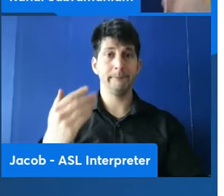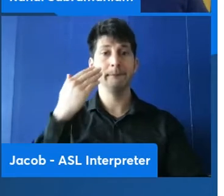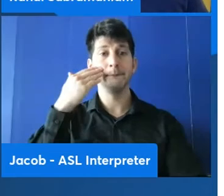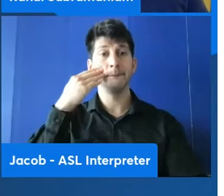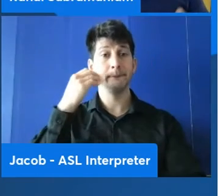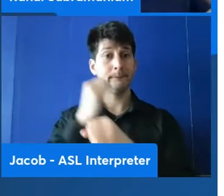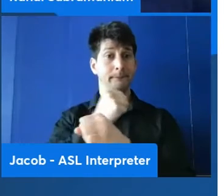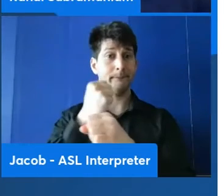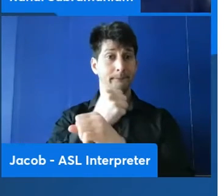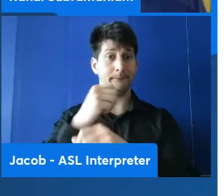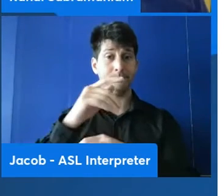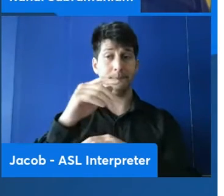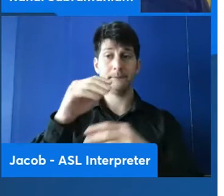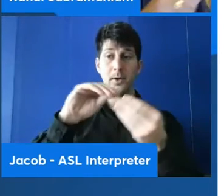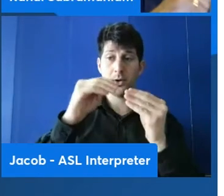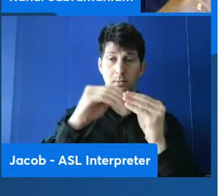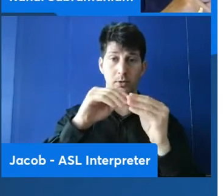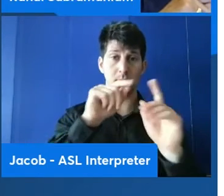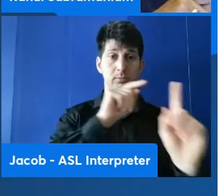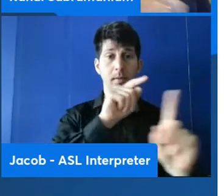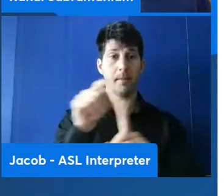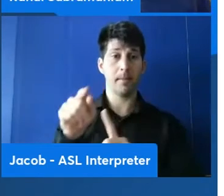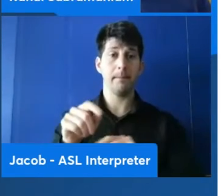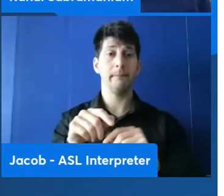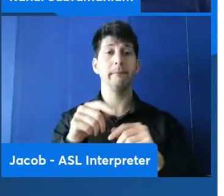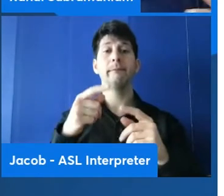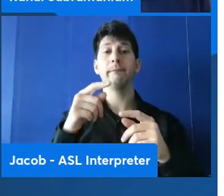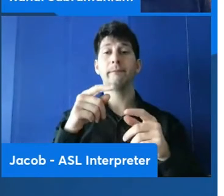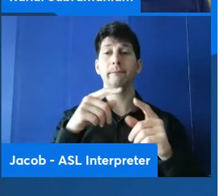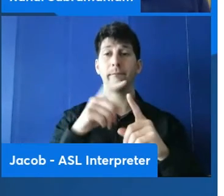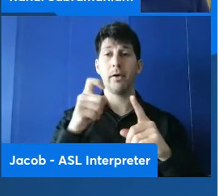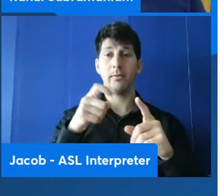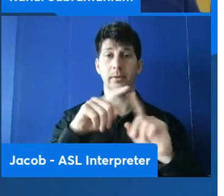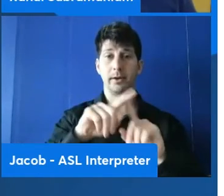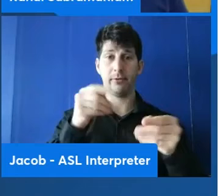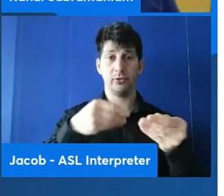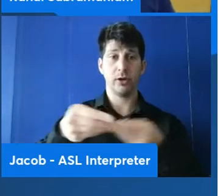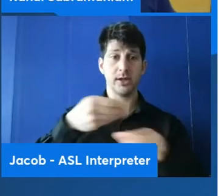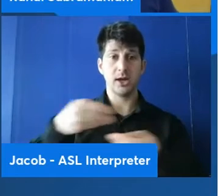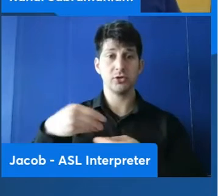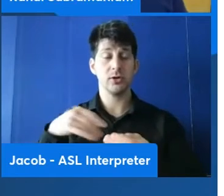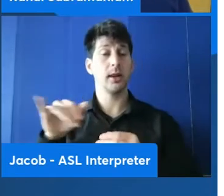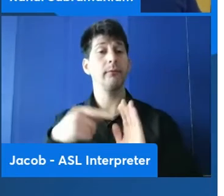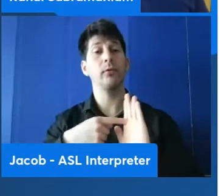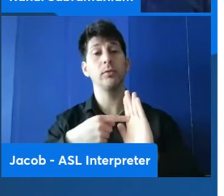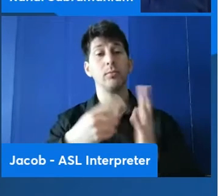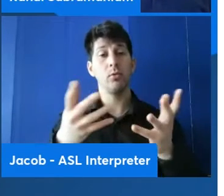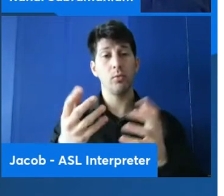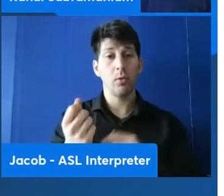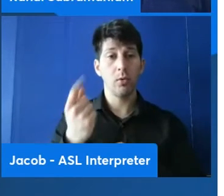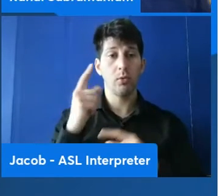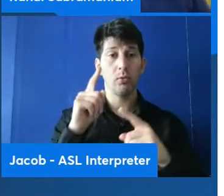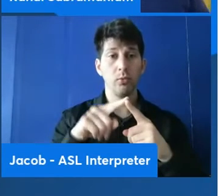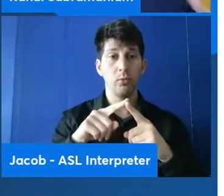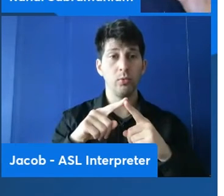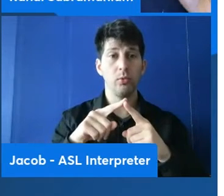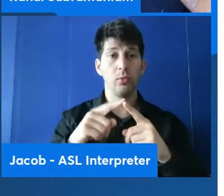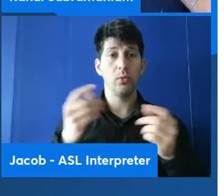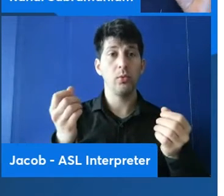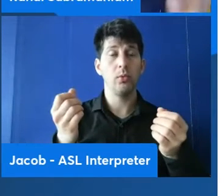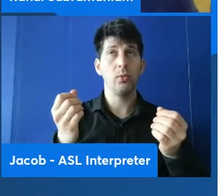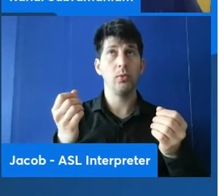stats across different transactions that go through this. So for example, you want to understand how